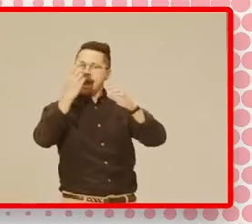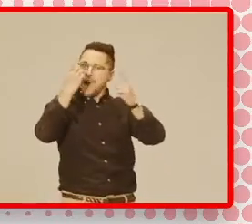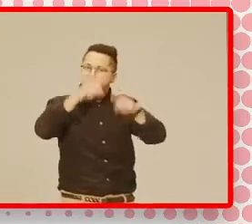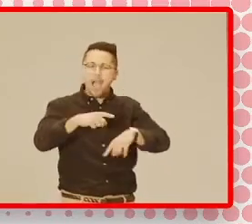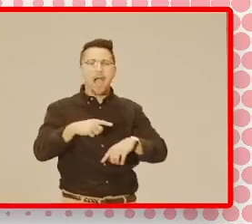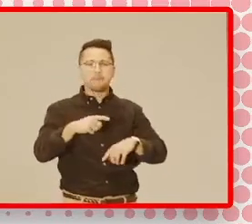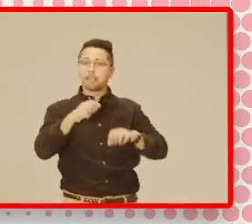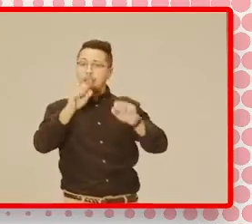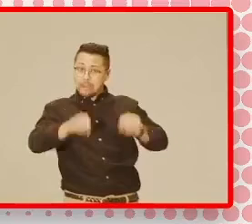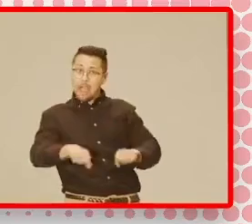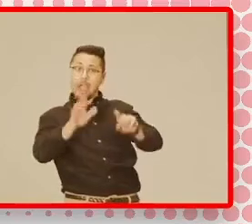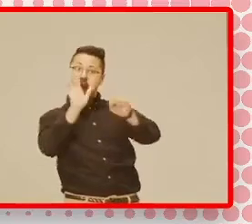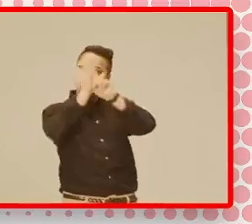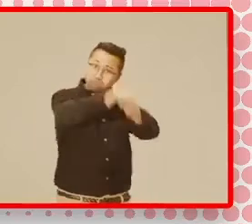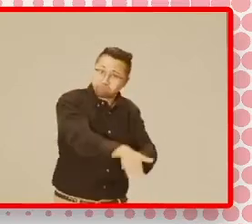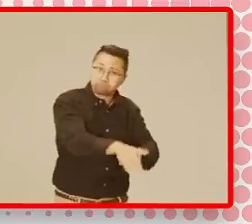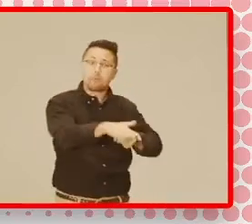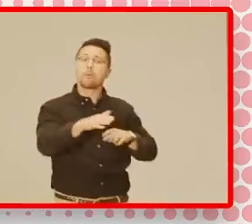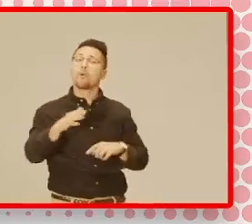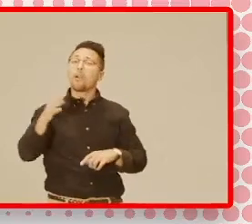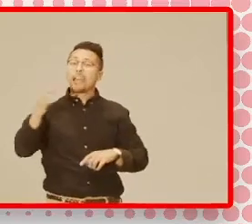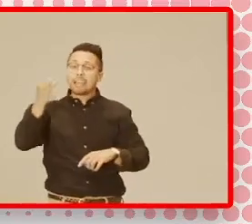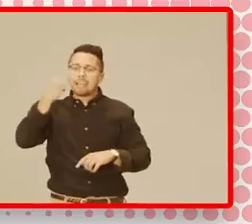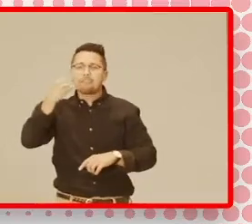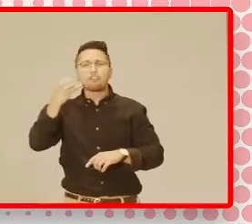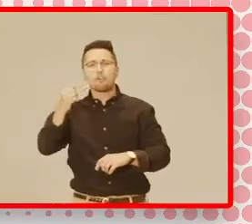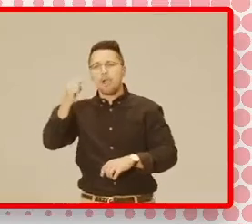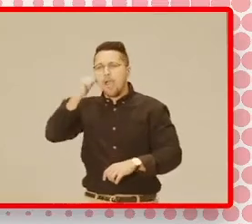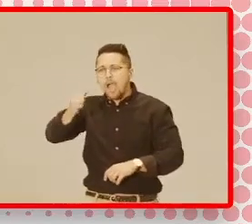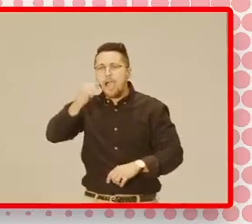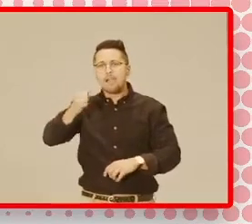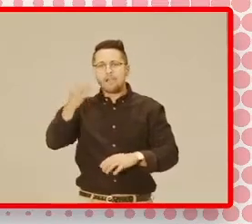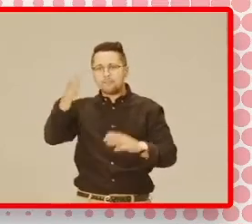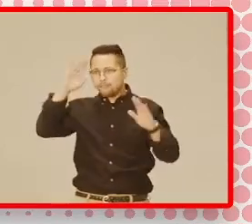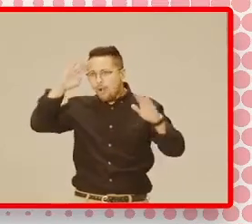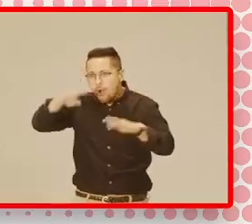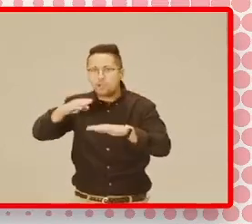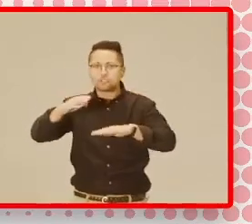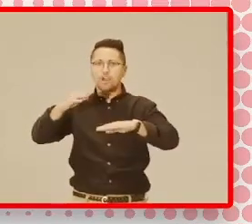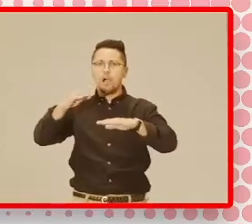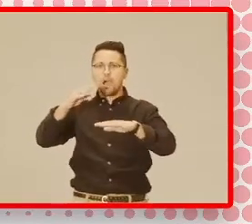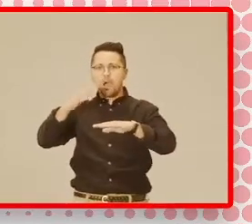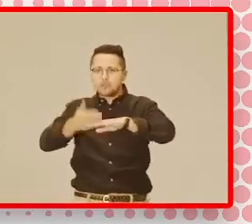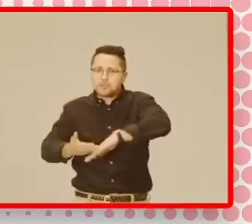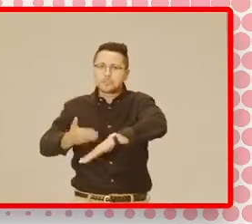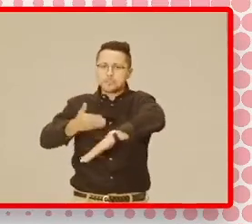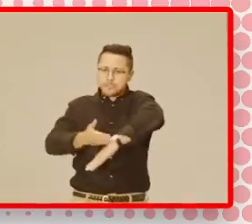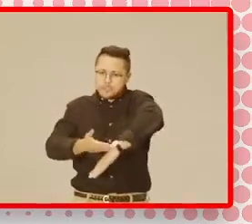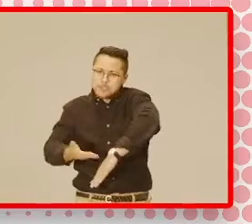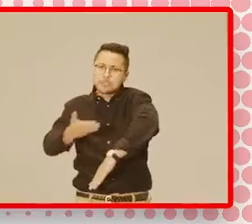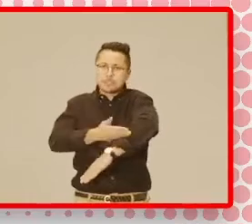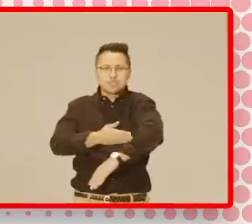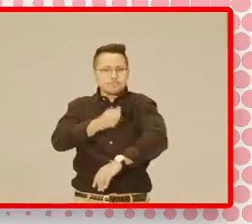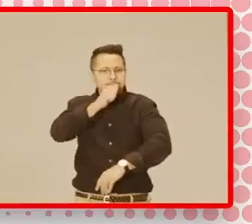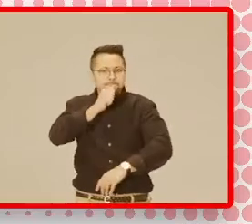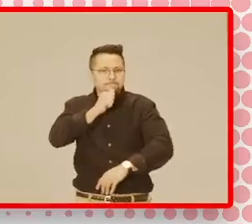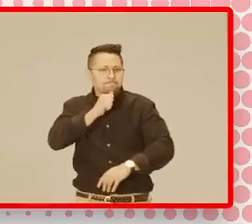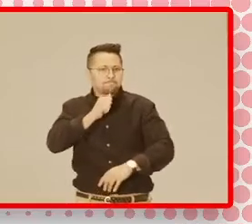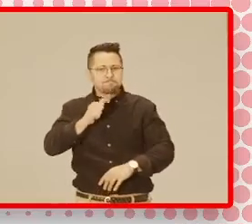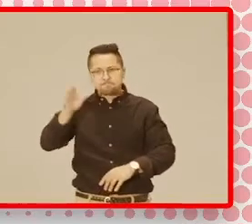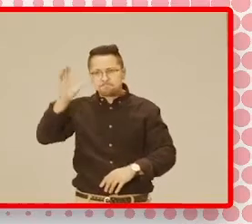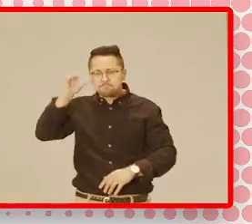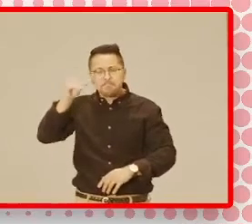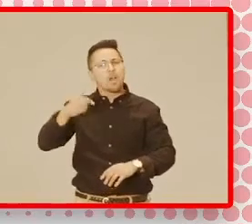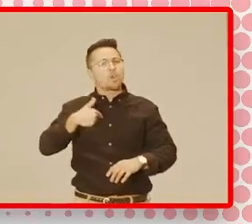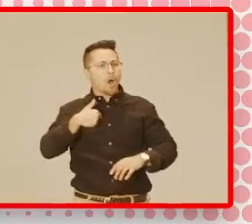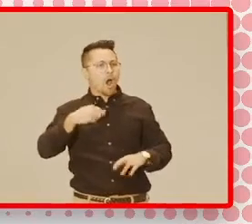1% better each day so I can inspire others to reach their full